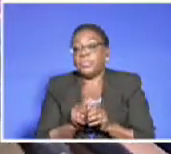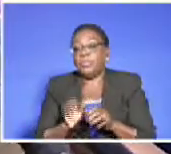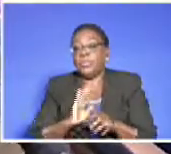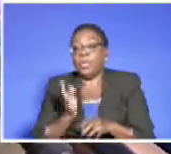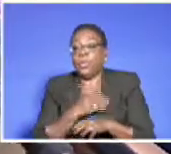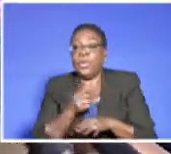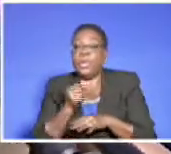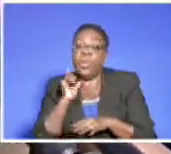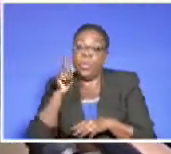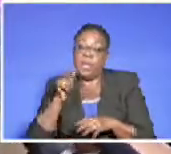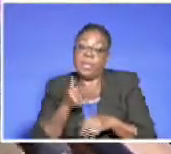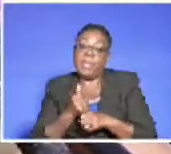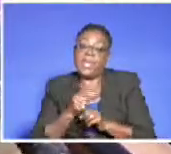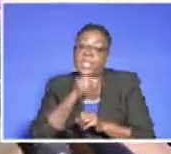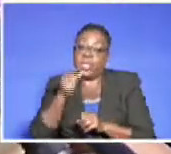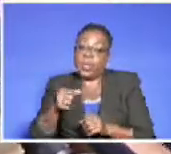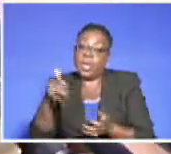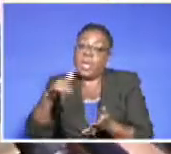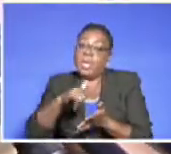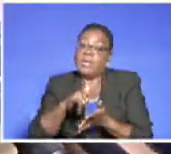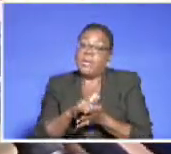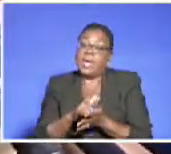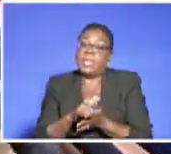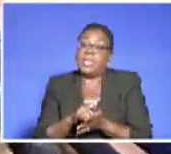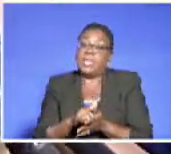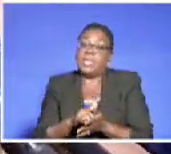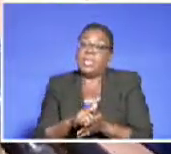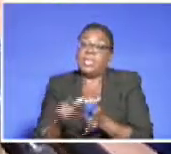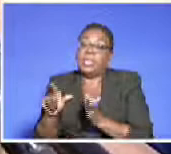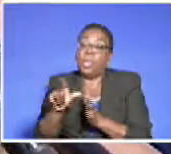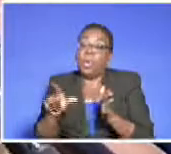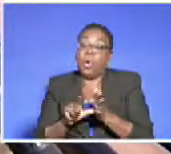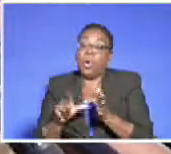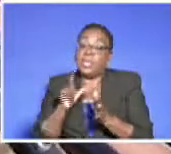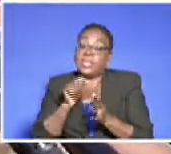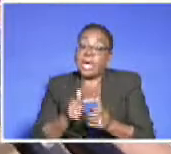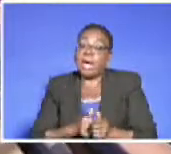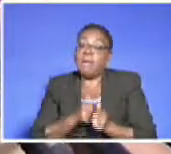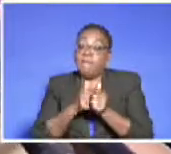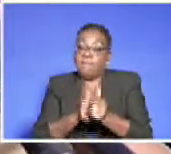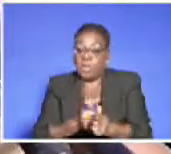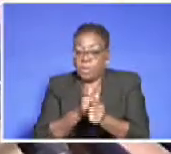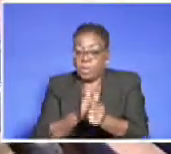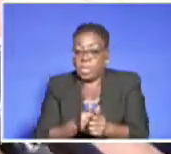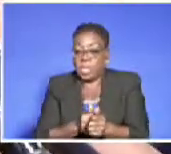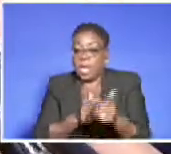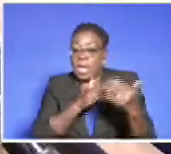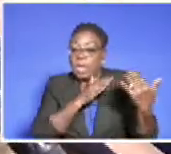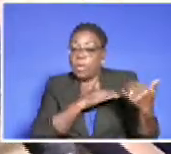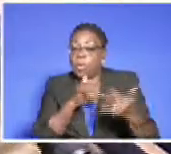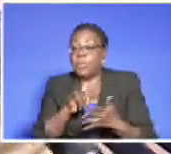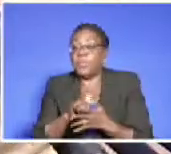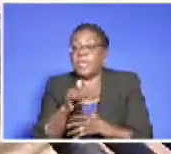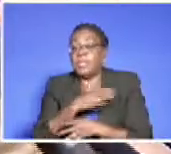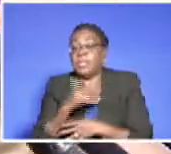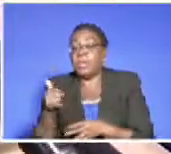ensure that the laws are carried out, and I hope that